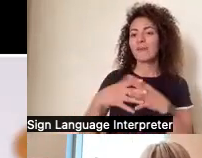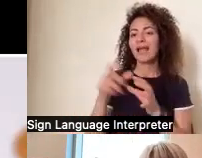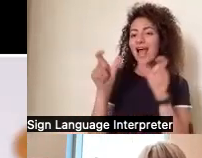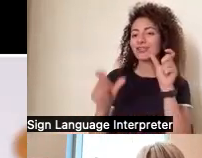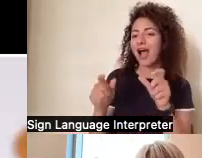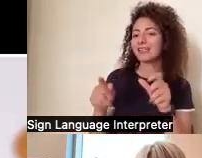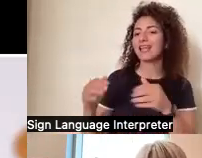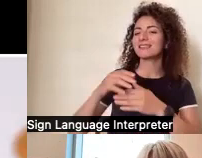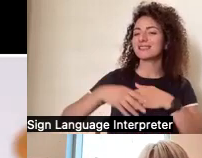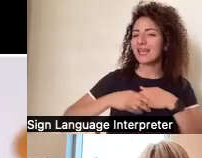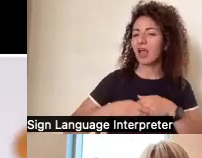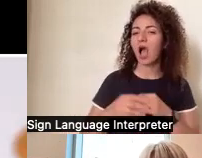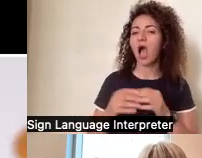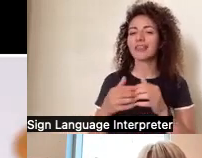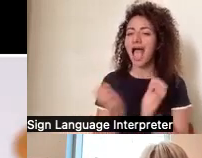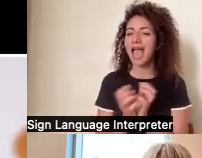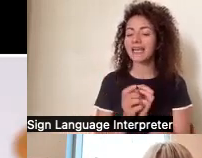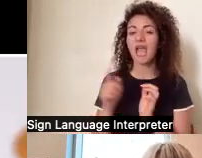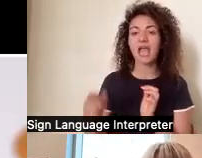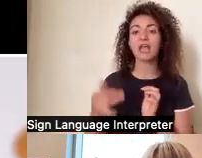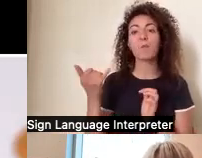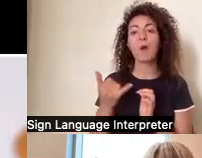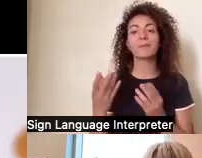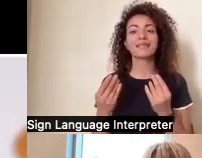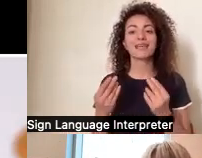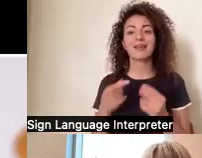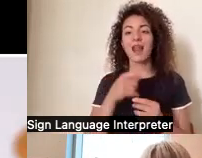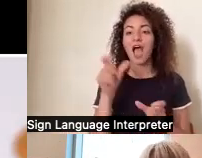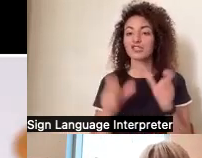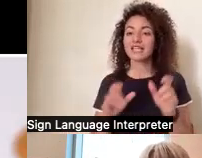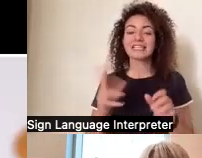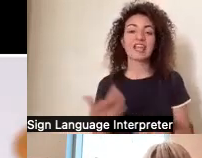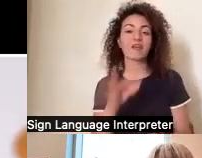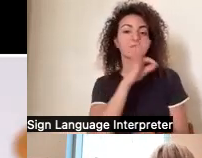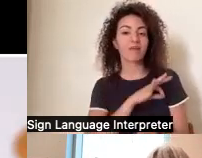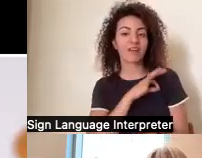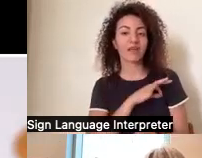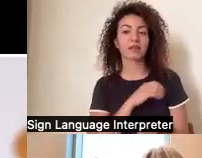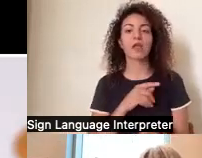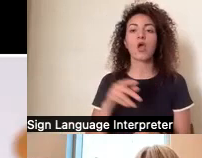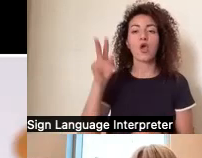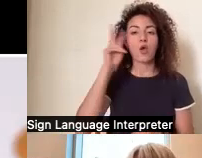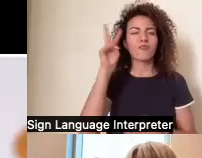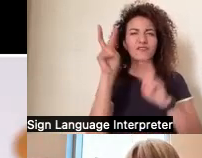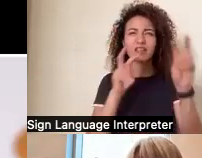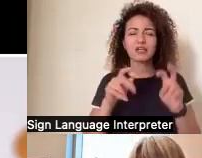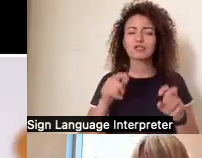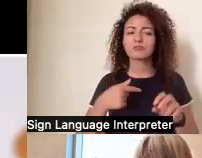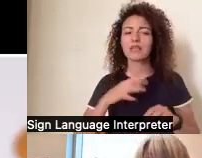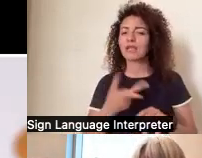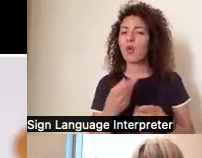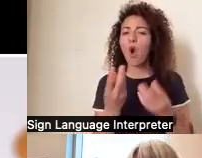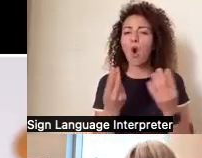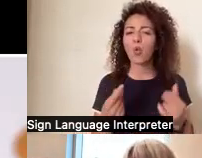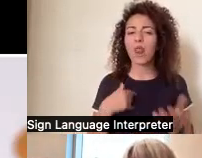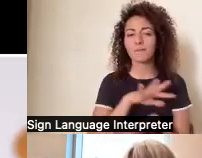capital. Social capital is the potential of individuals to acquire benefits and find solutions to their everyday problems through membership of